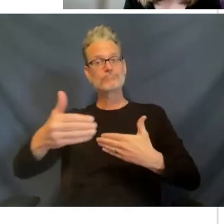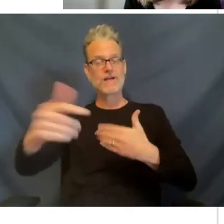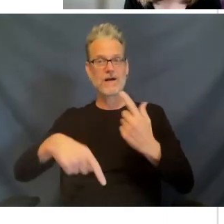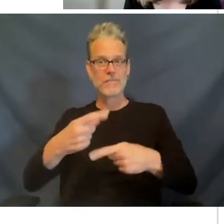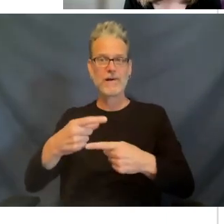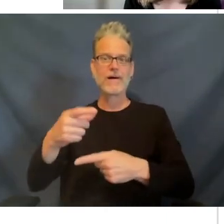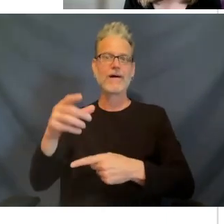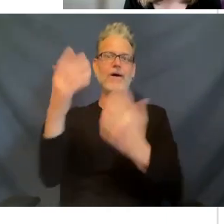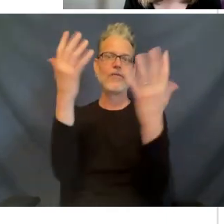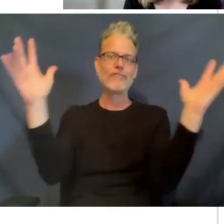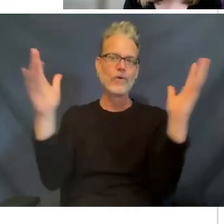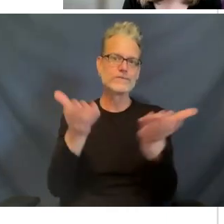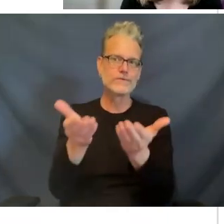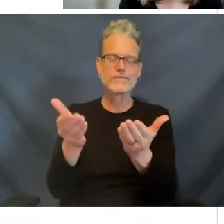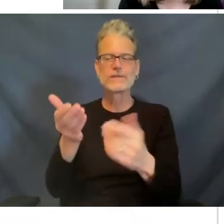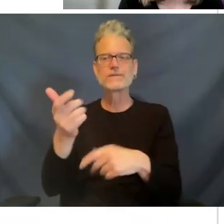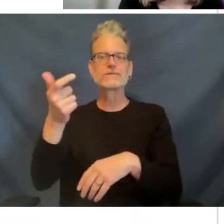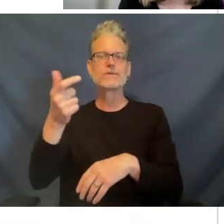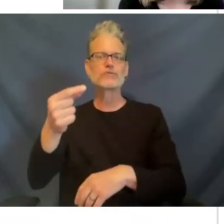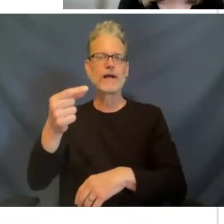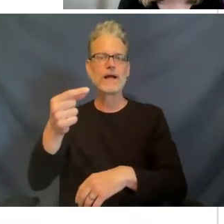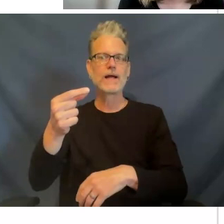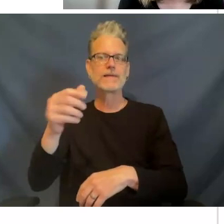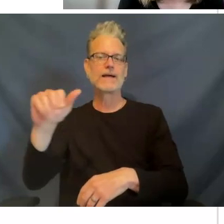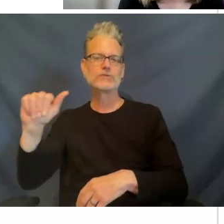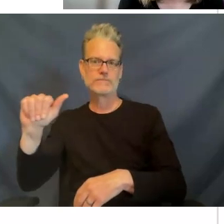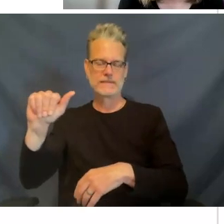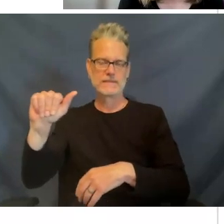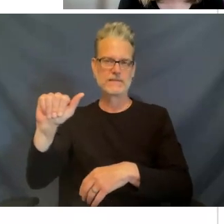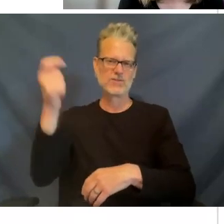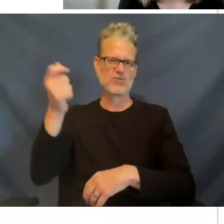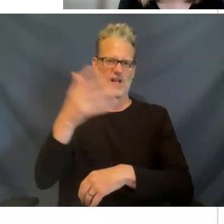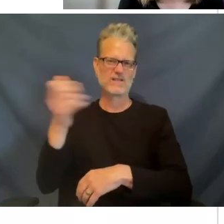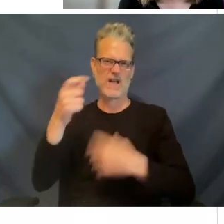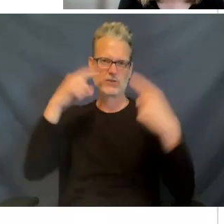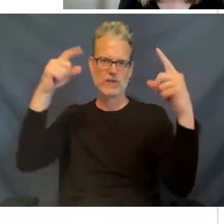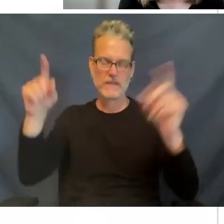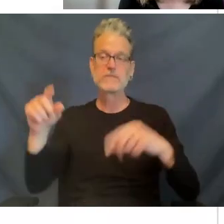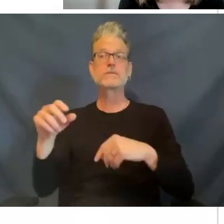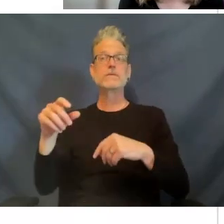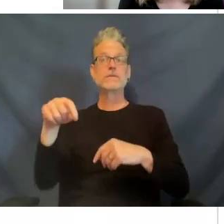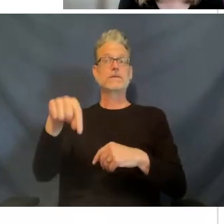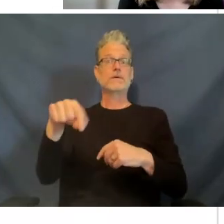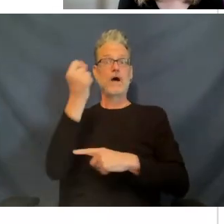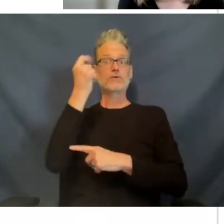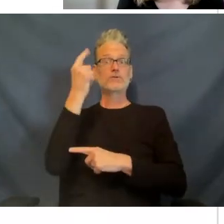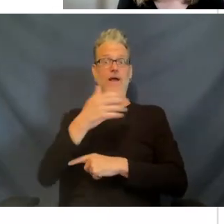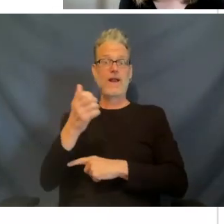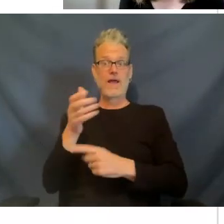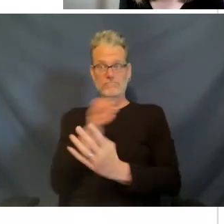agreements and our first introductory session about understanding and navigating the Forest Service.